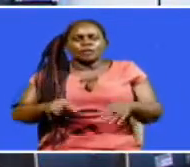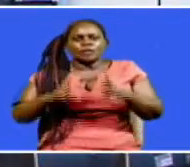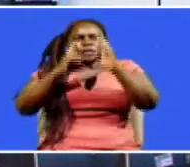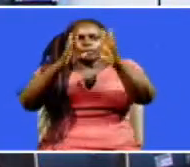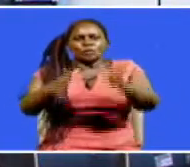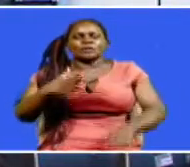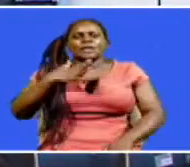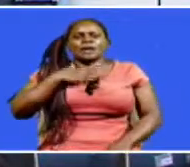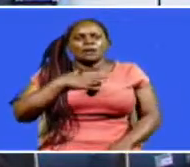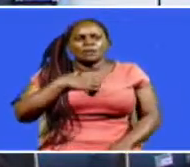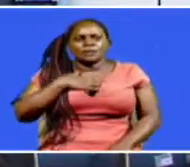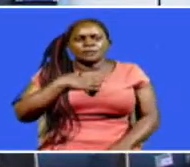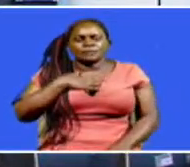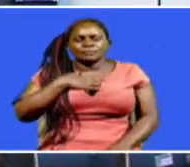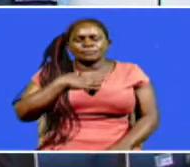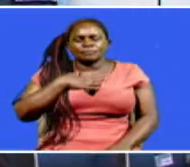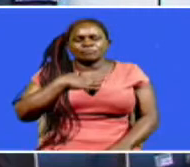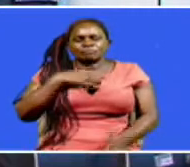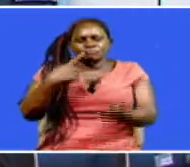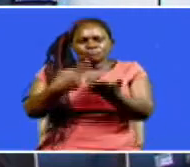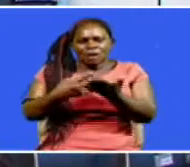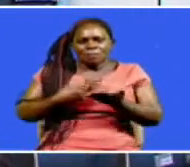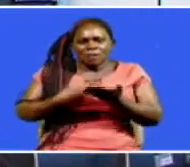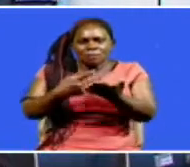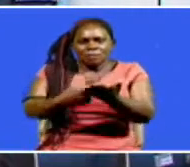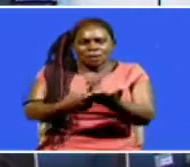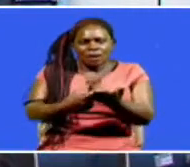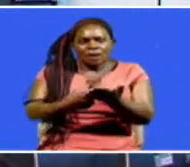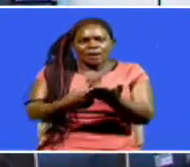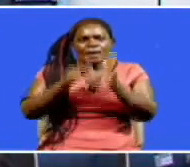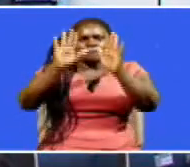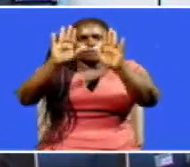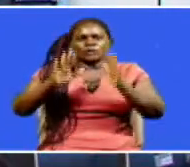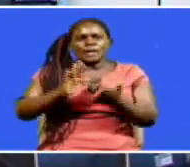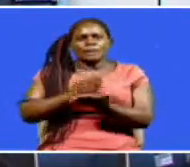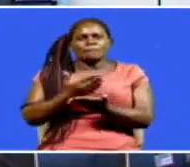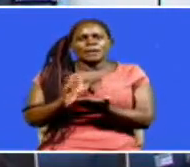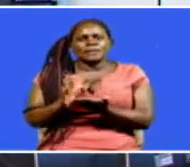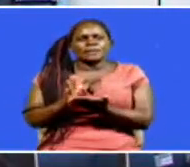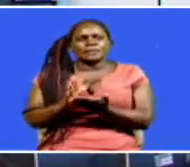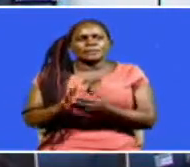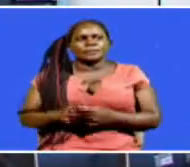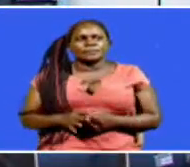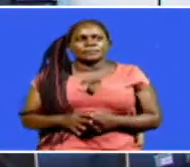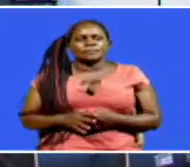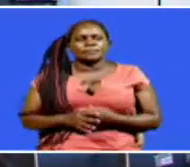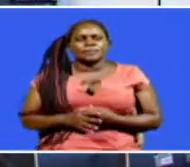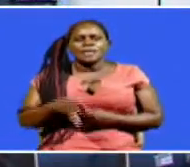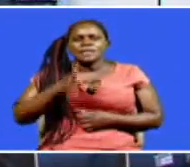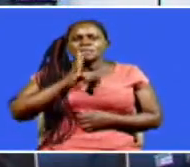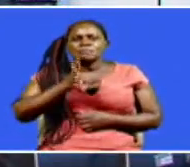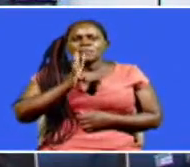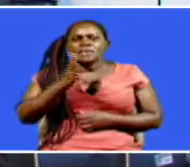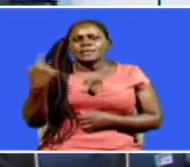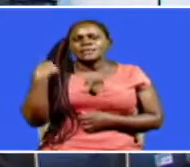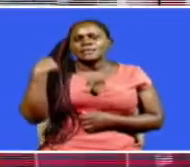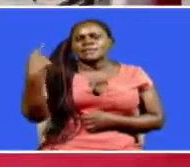affairs reporter, Daniel Kariuki, interrogates that important part of the king's speech yesterday.